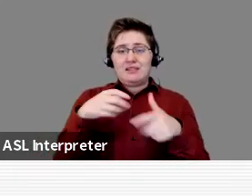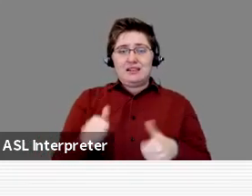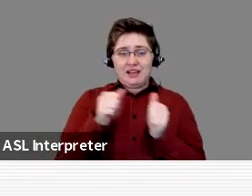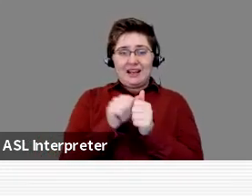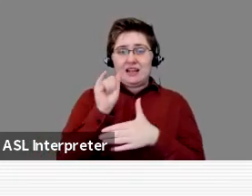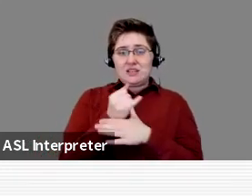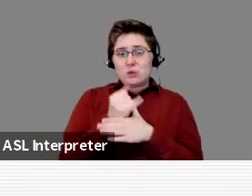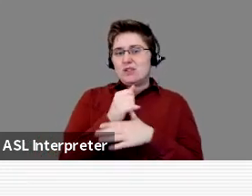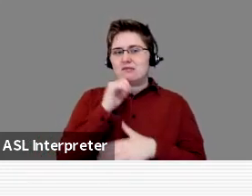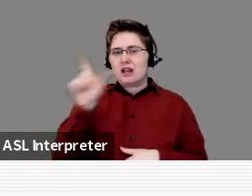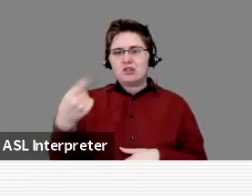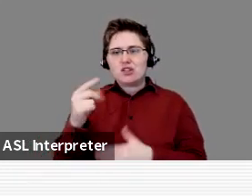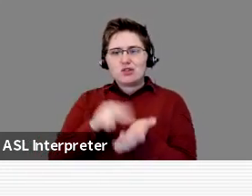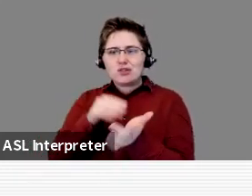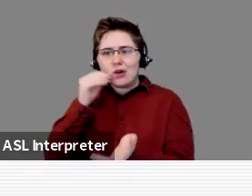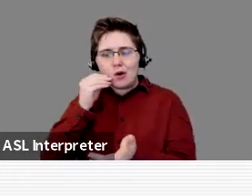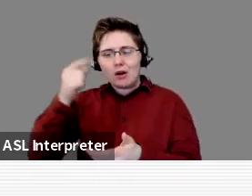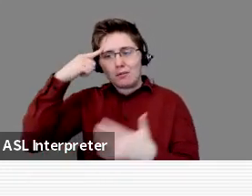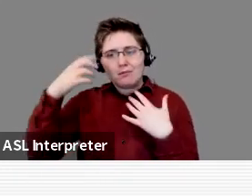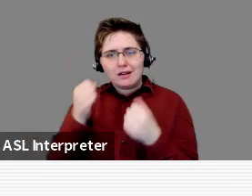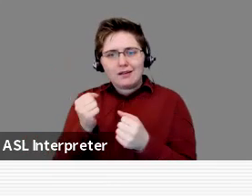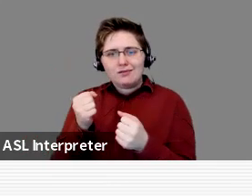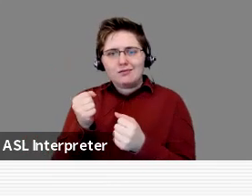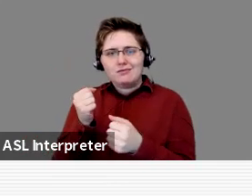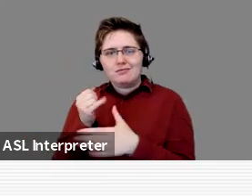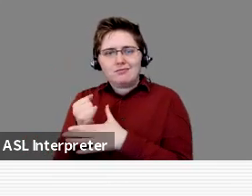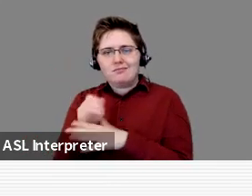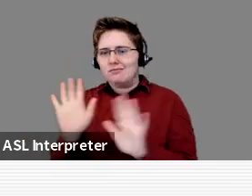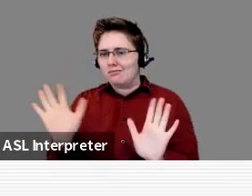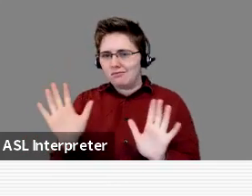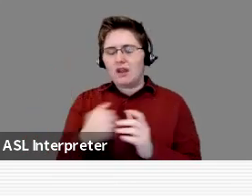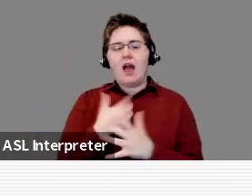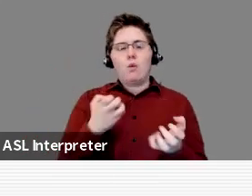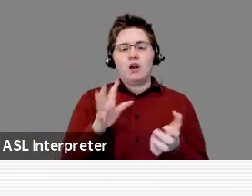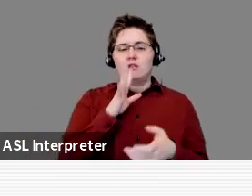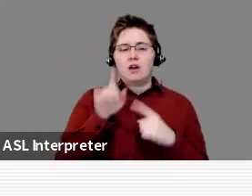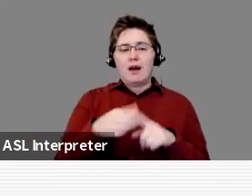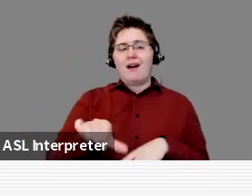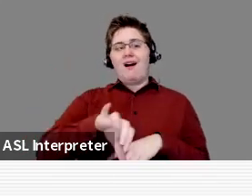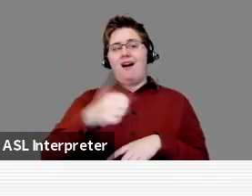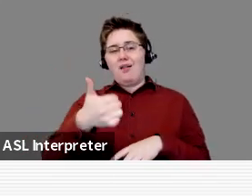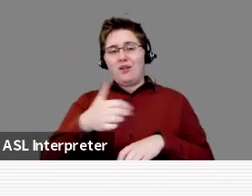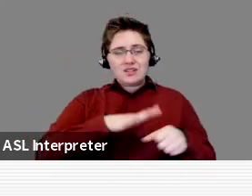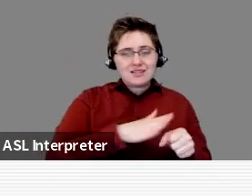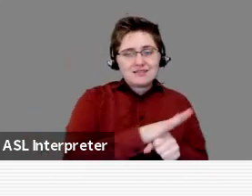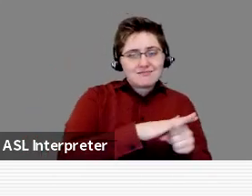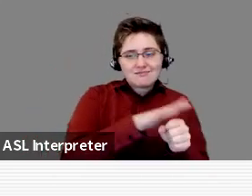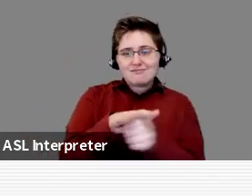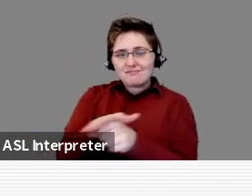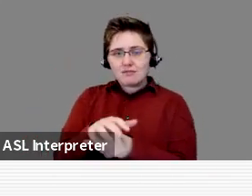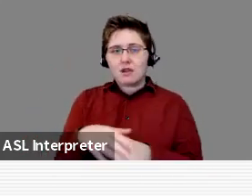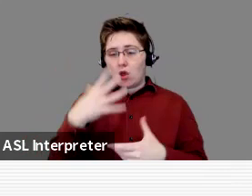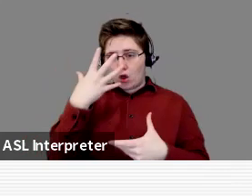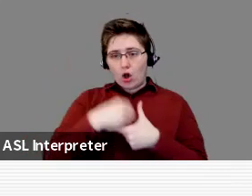nursing homes or psychiatric institutions. And so I wanted to talk a little bit about some additional institutional settings. The